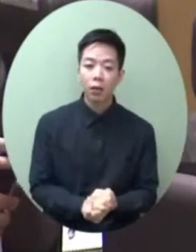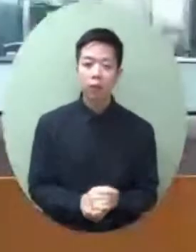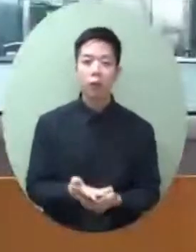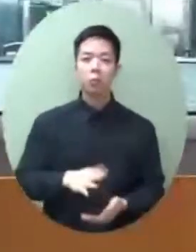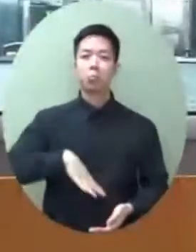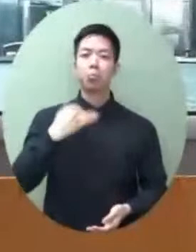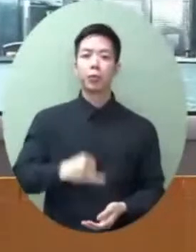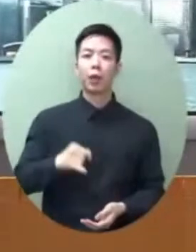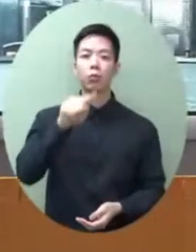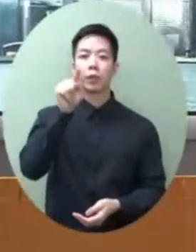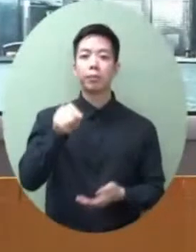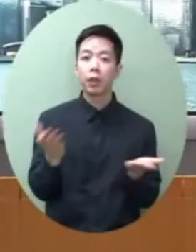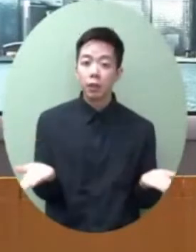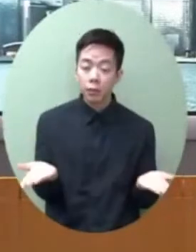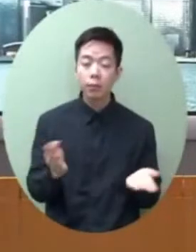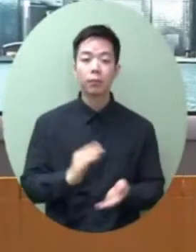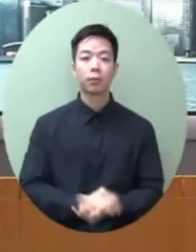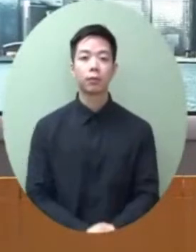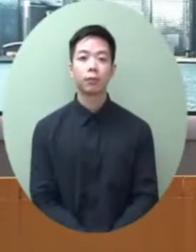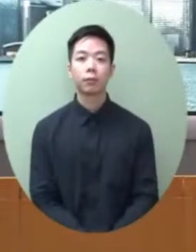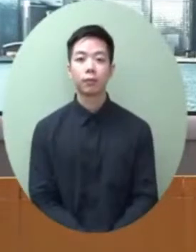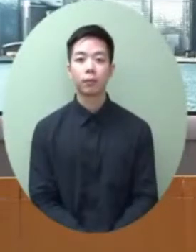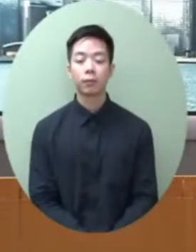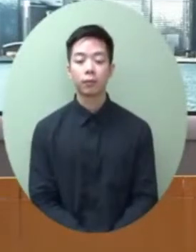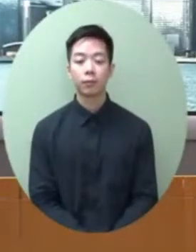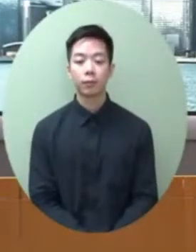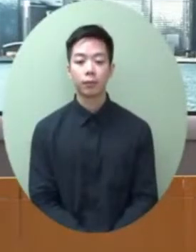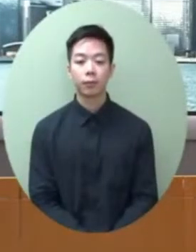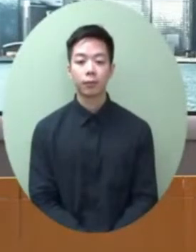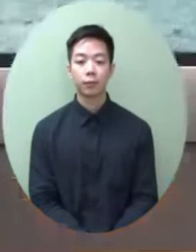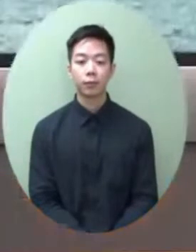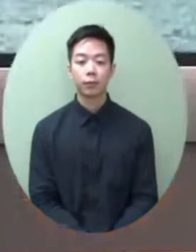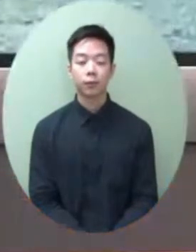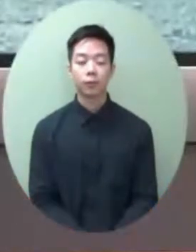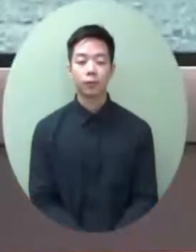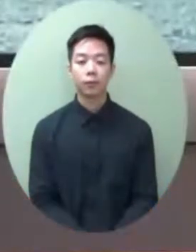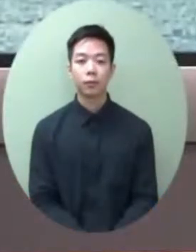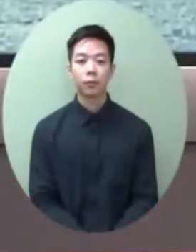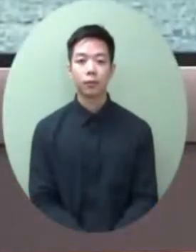being stuck in the queue, waiting to be hospitalized?